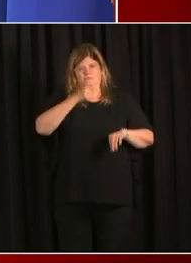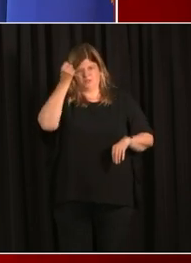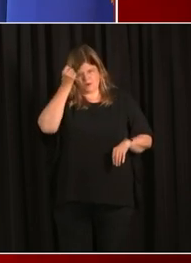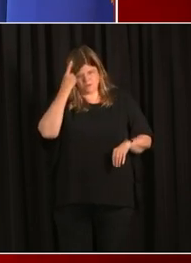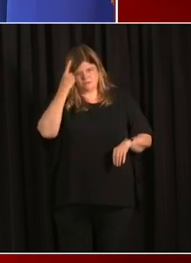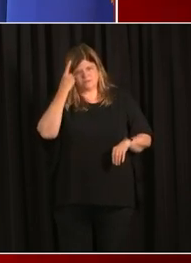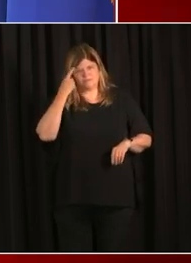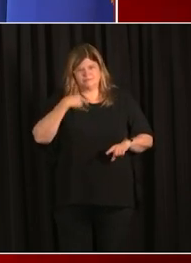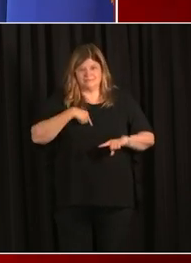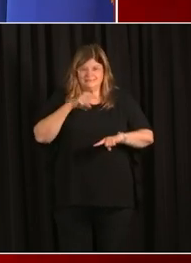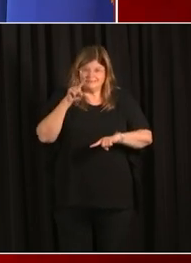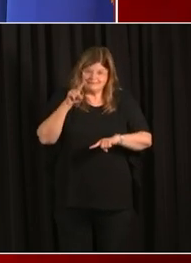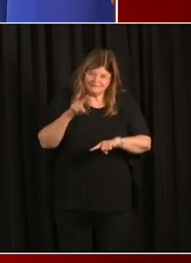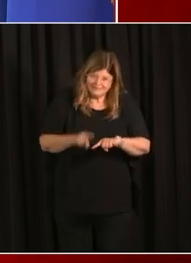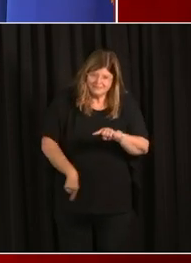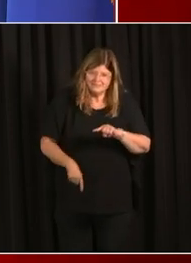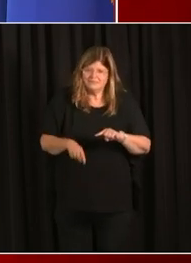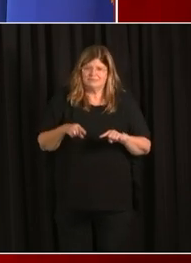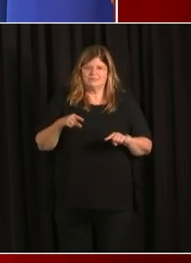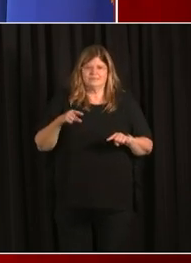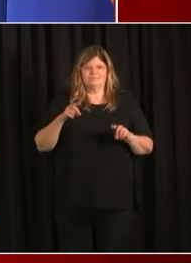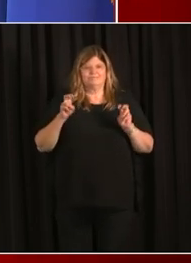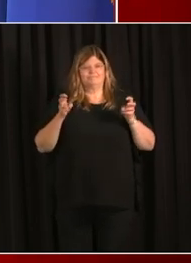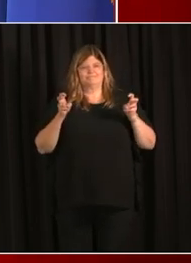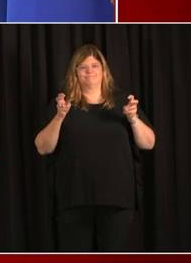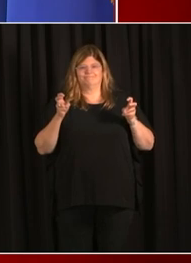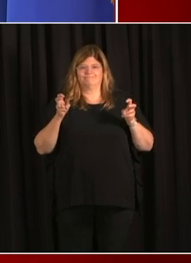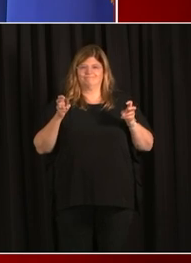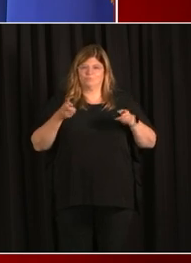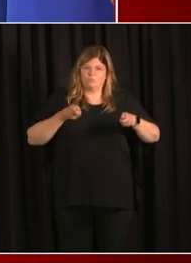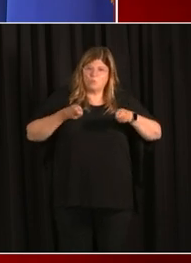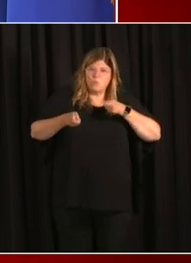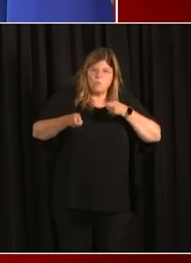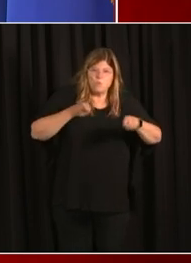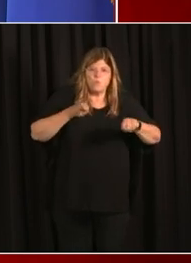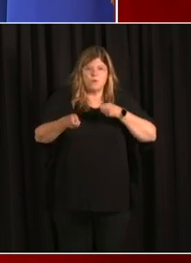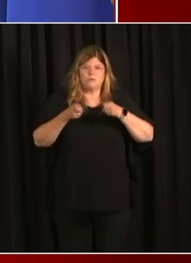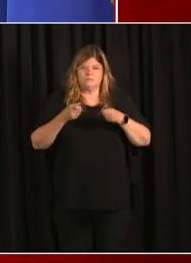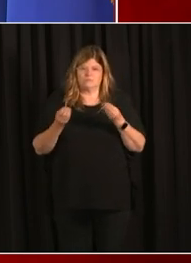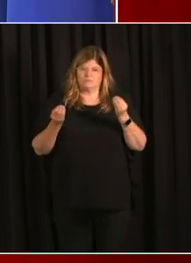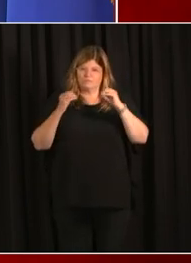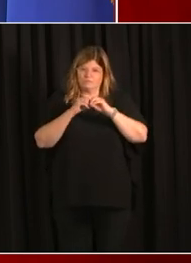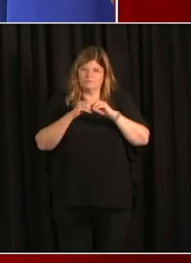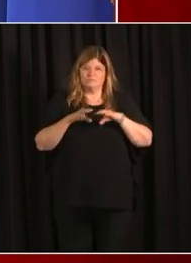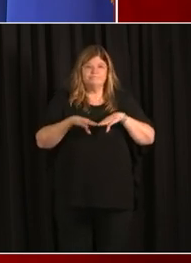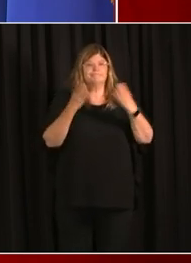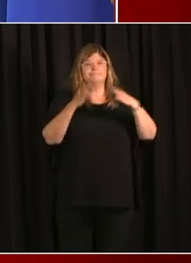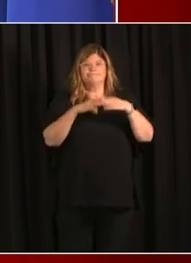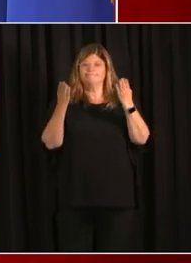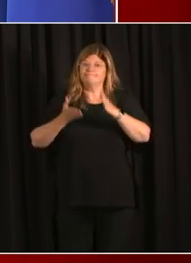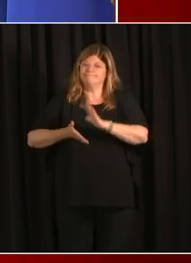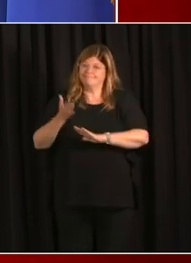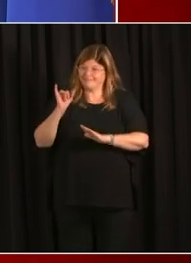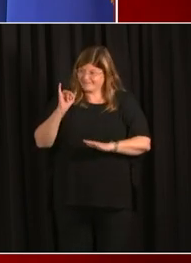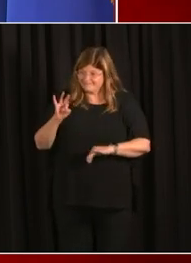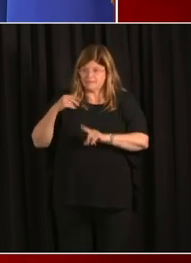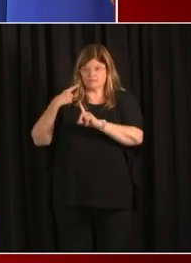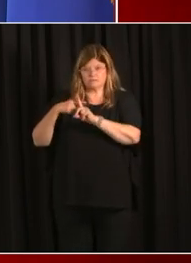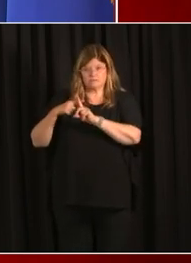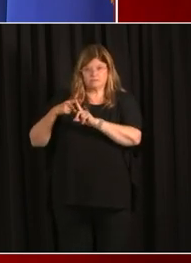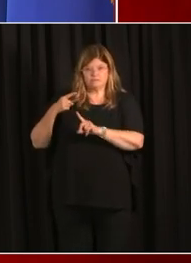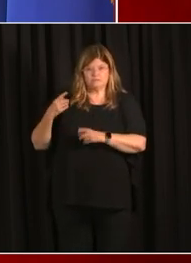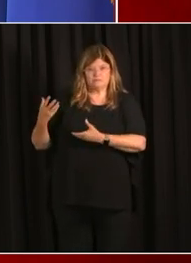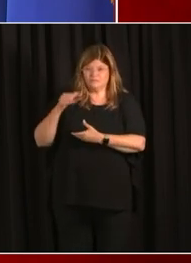move in terms of being able to control this or turning on more activity if our positive cases are not